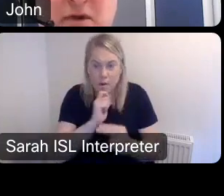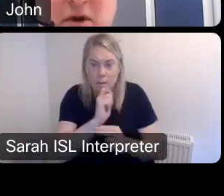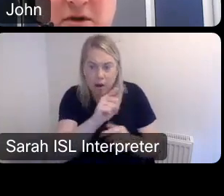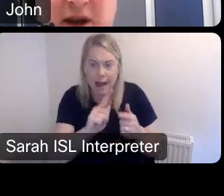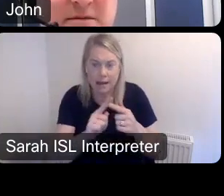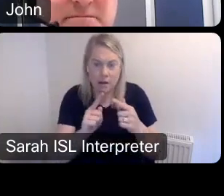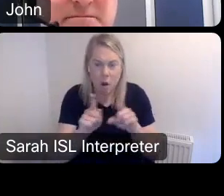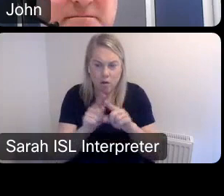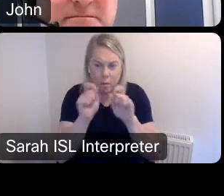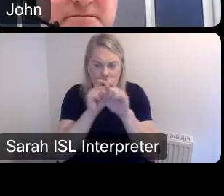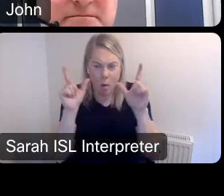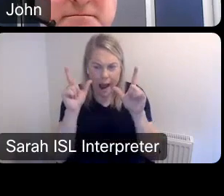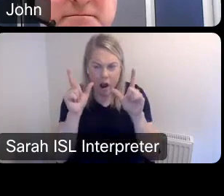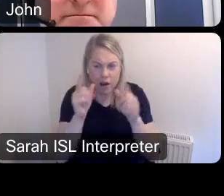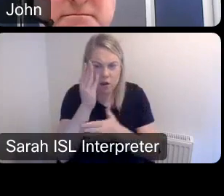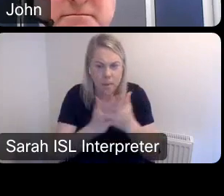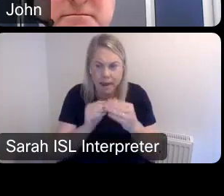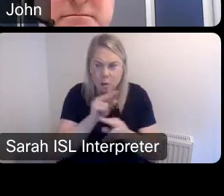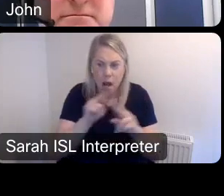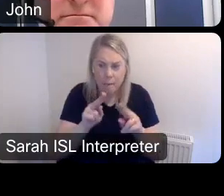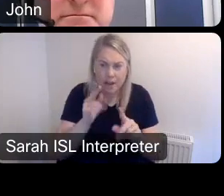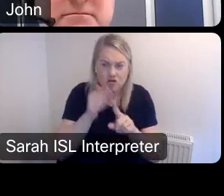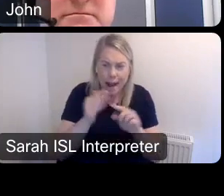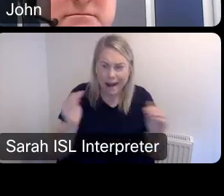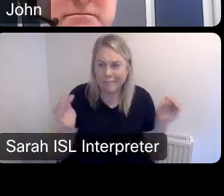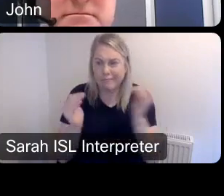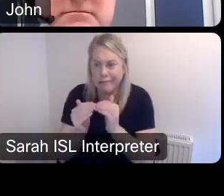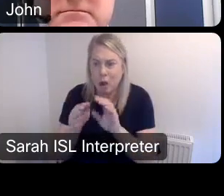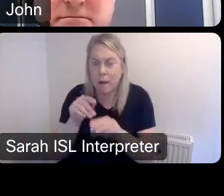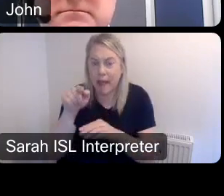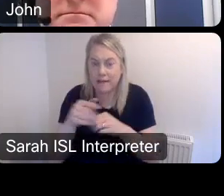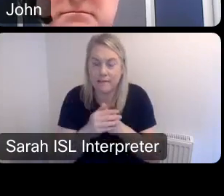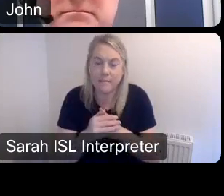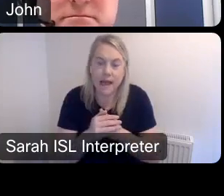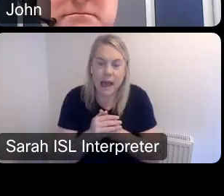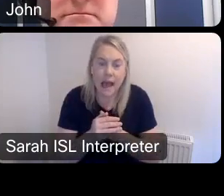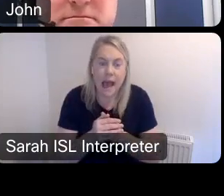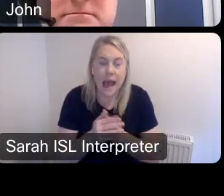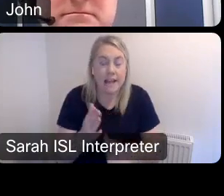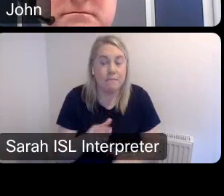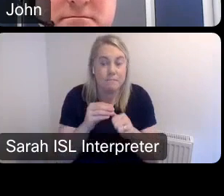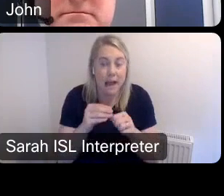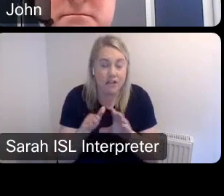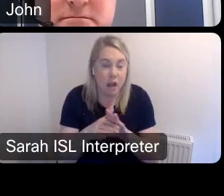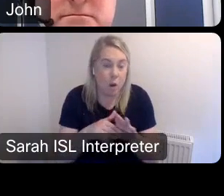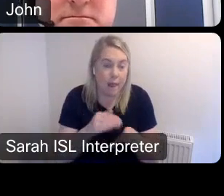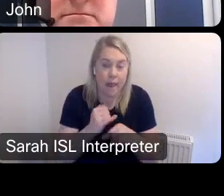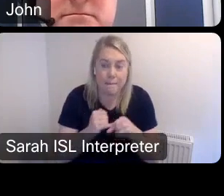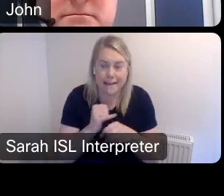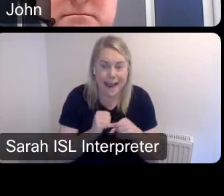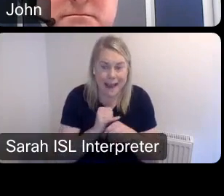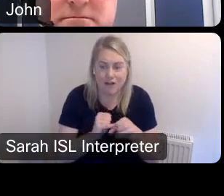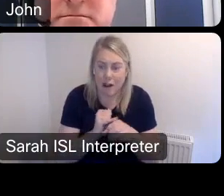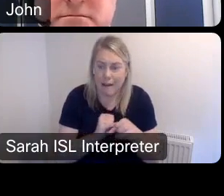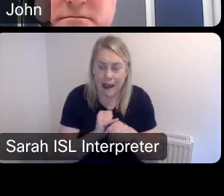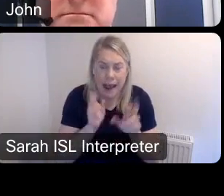won't fall under that. Yeah, no, and particularly with the medication incident, we know obviously there can be significant harm if patients or service users are